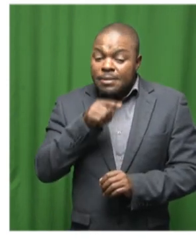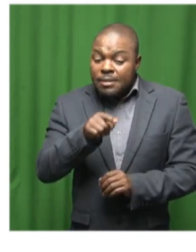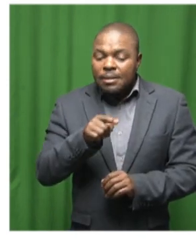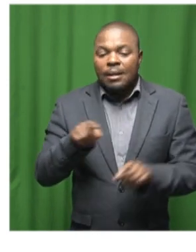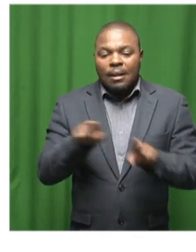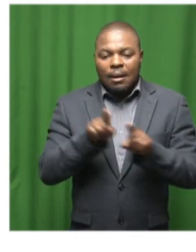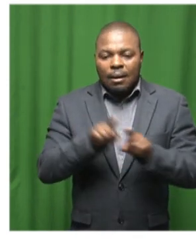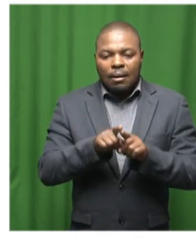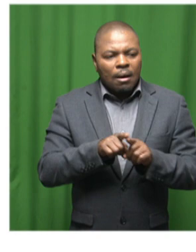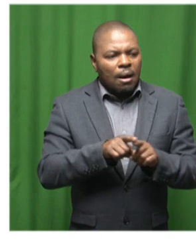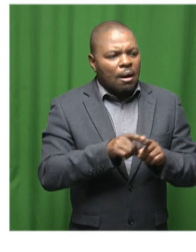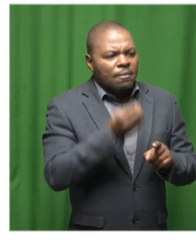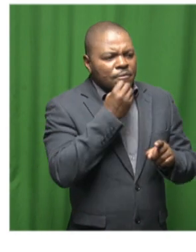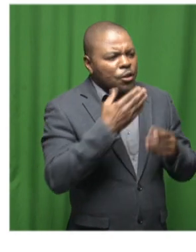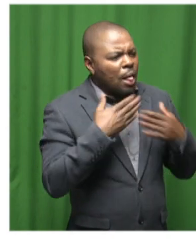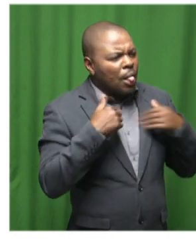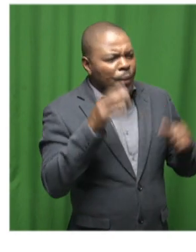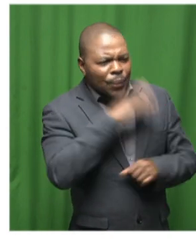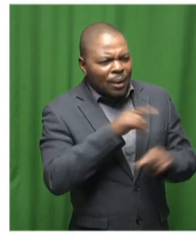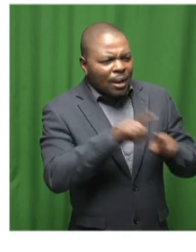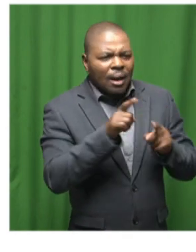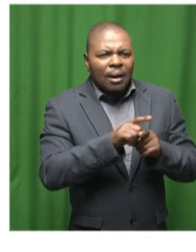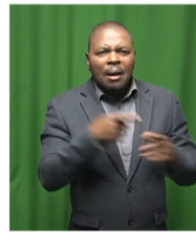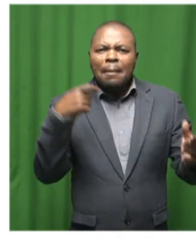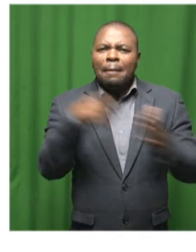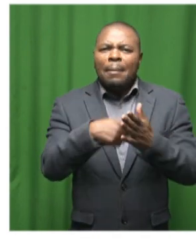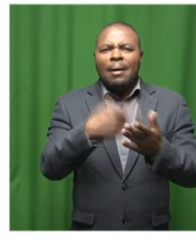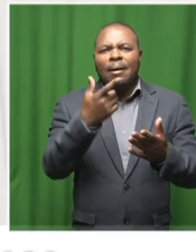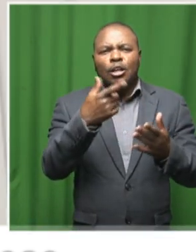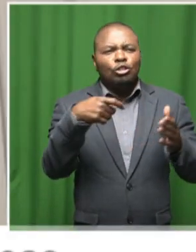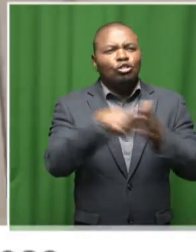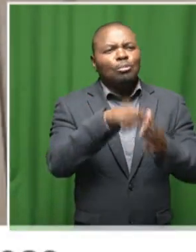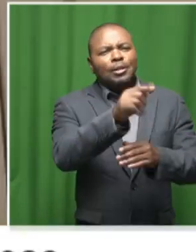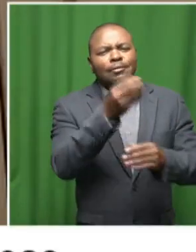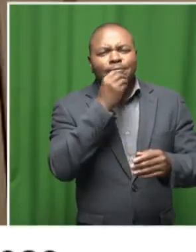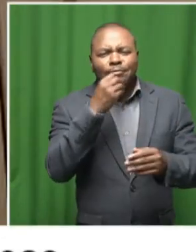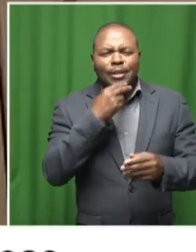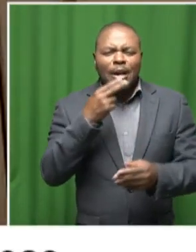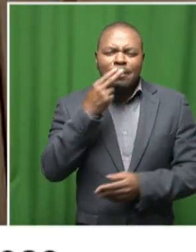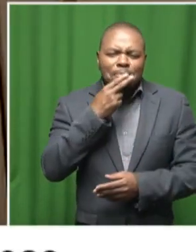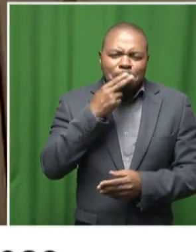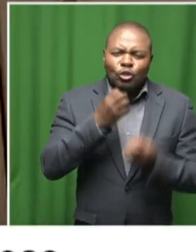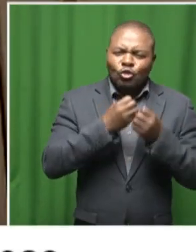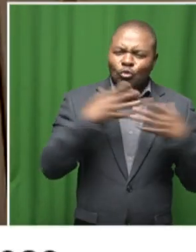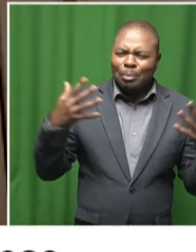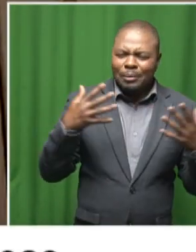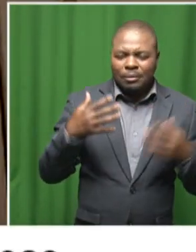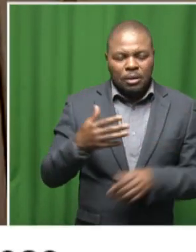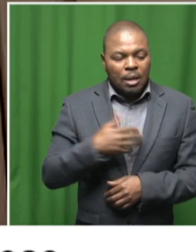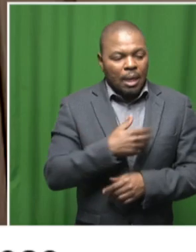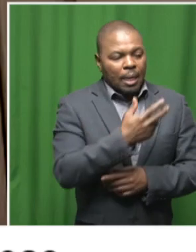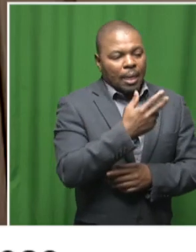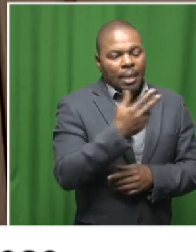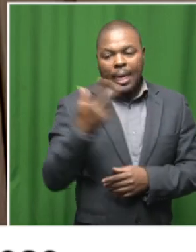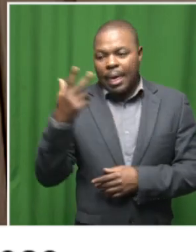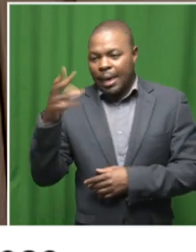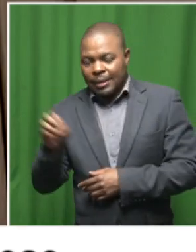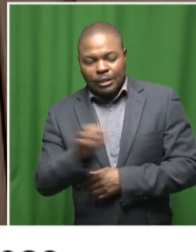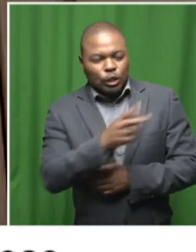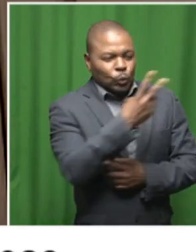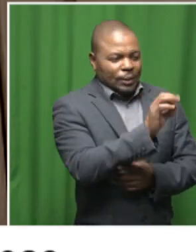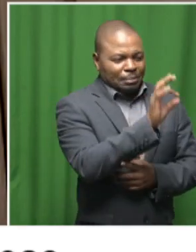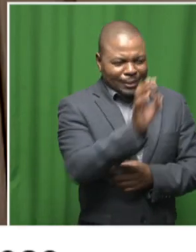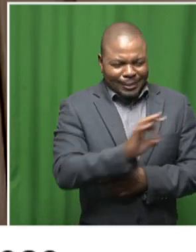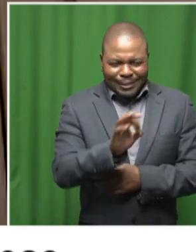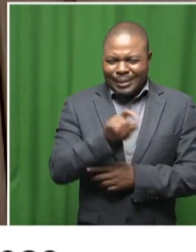avoiding unhealthy foods, like your unhealthy takeouts and food that are very high in fat. So when we just say 80%, 20%, for me, that